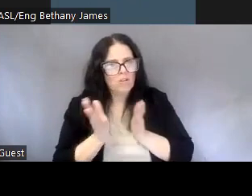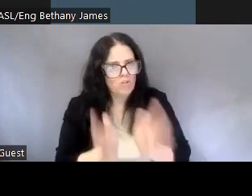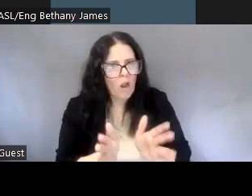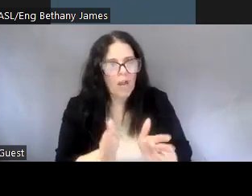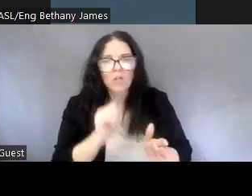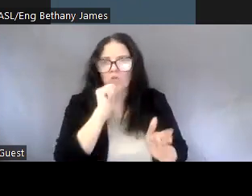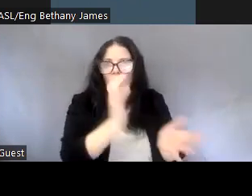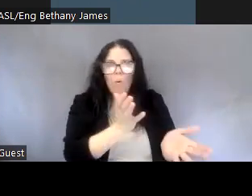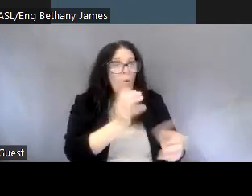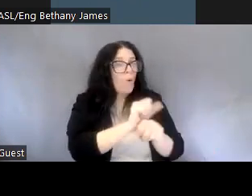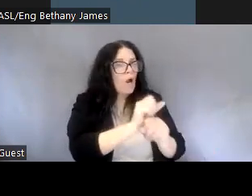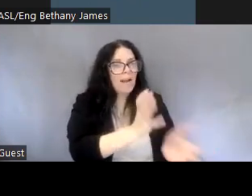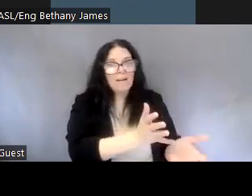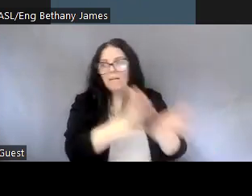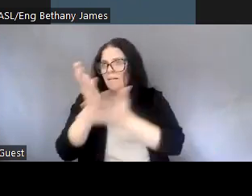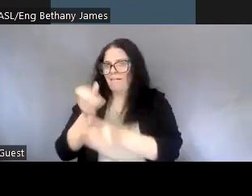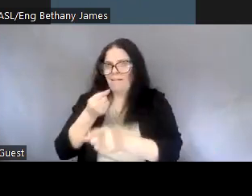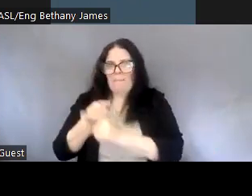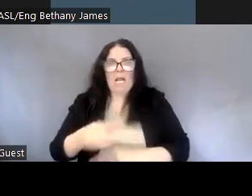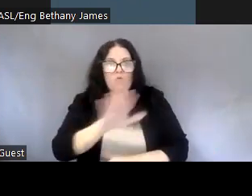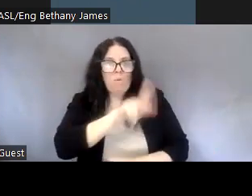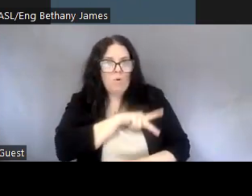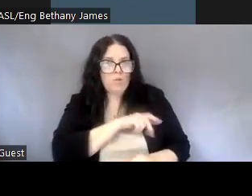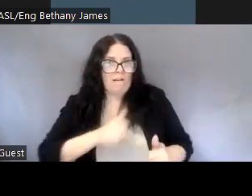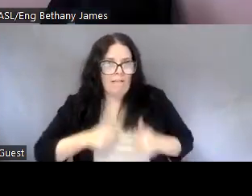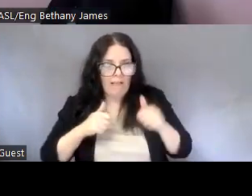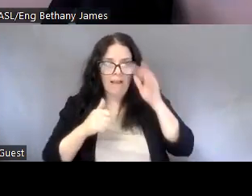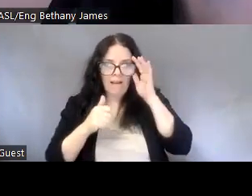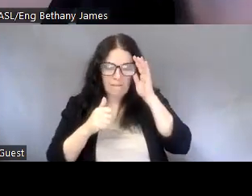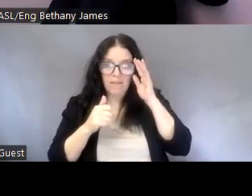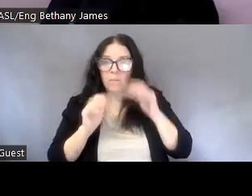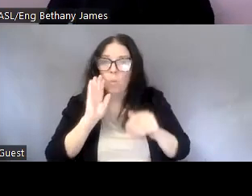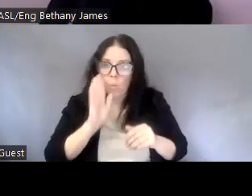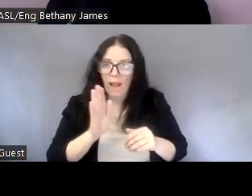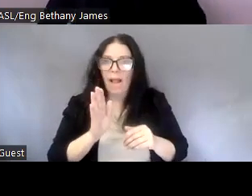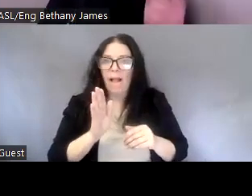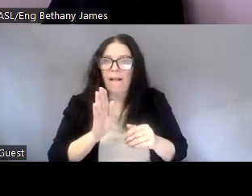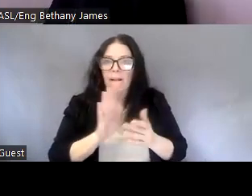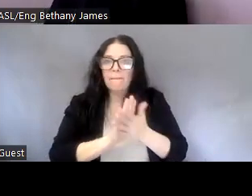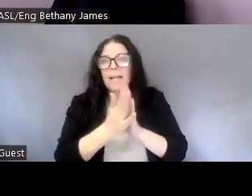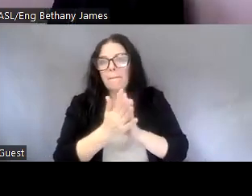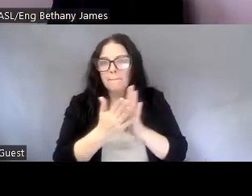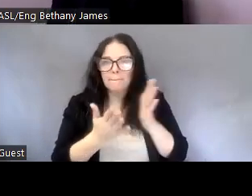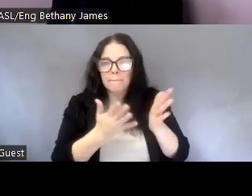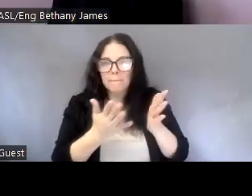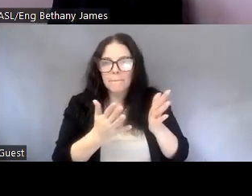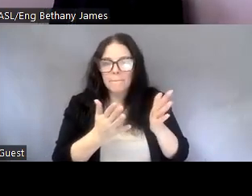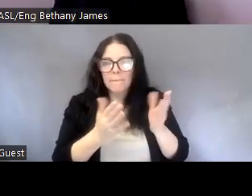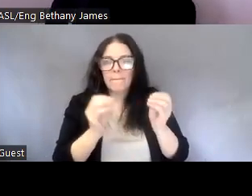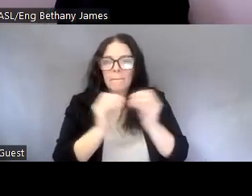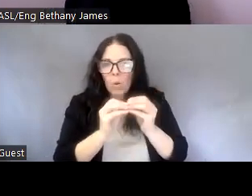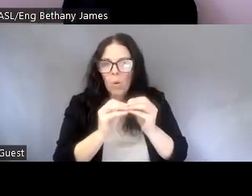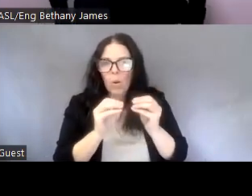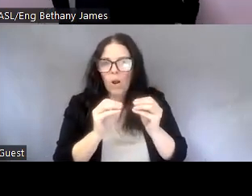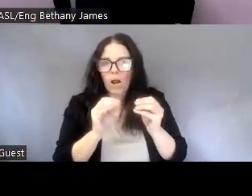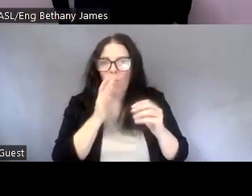affect your personal life outside of work, because then it becomes a cyclical thing where